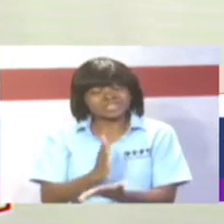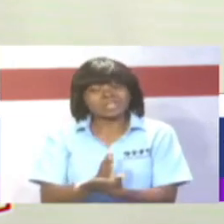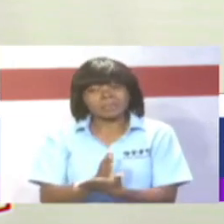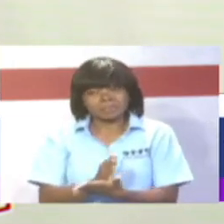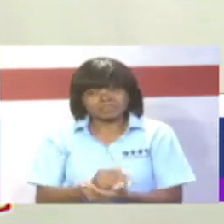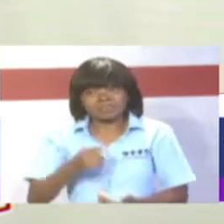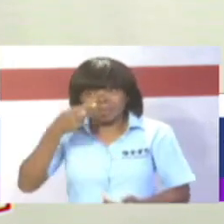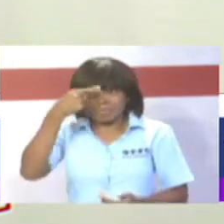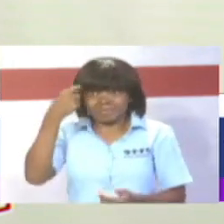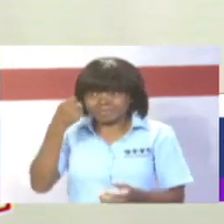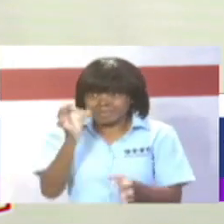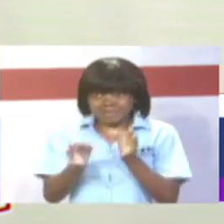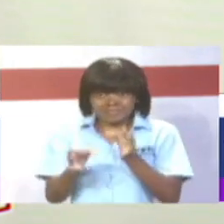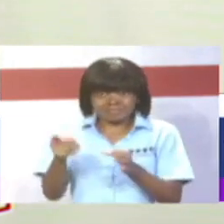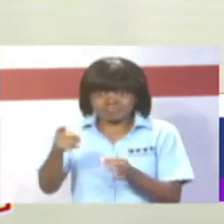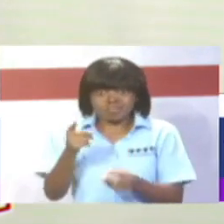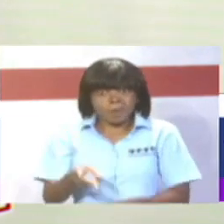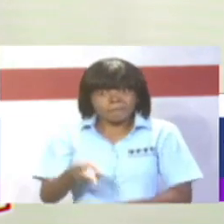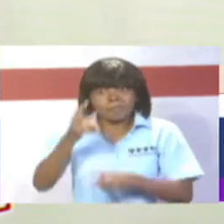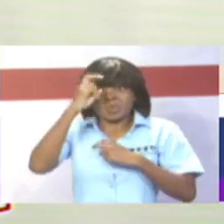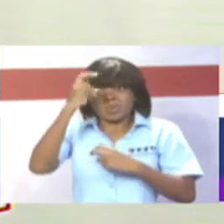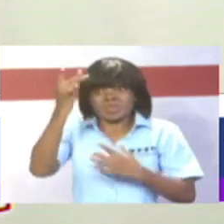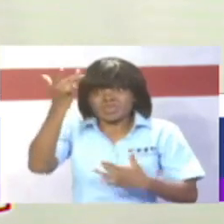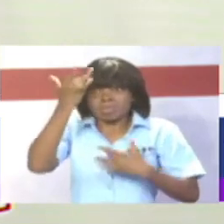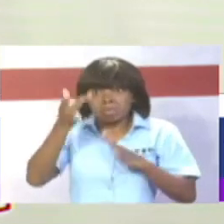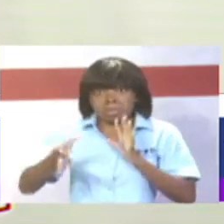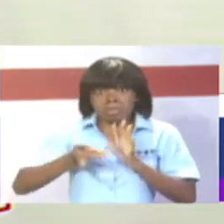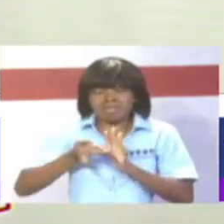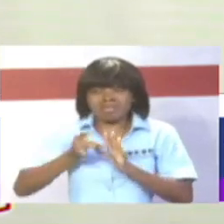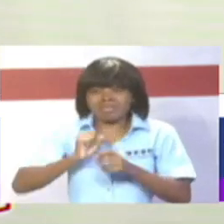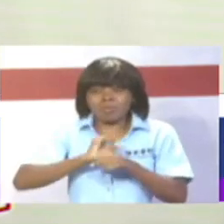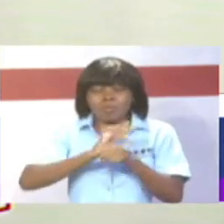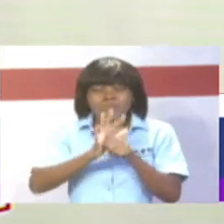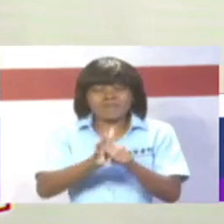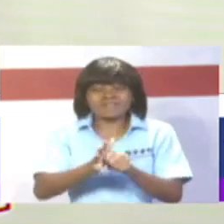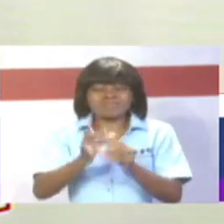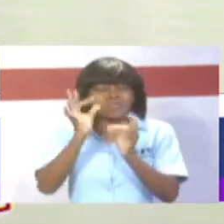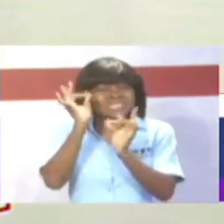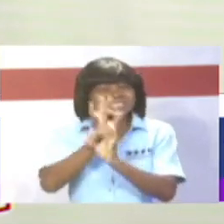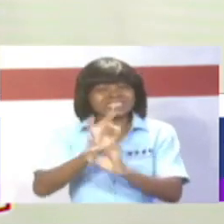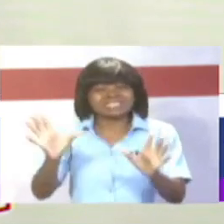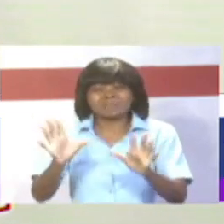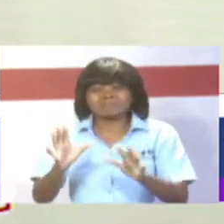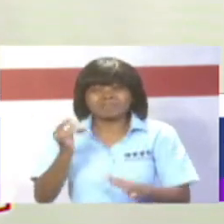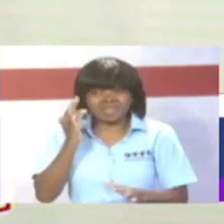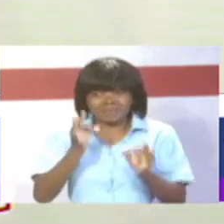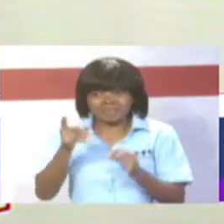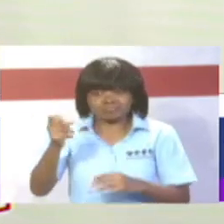COVID 19, and your stay, should you end up in ICU, would be very long.